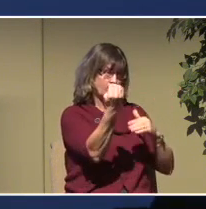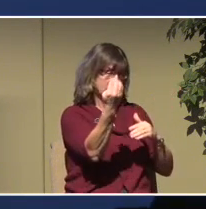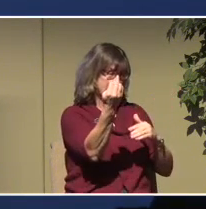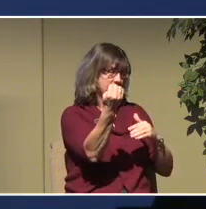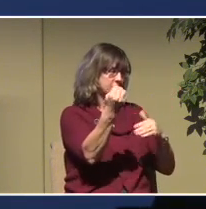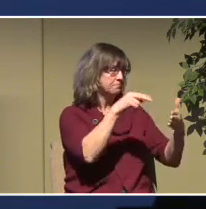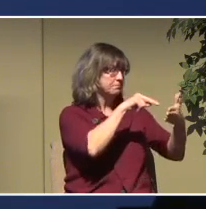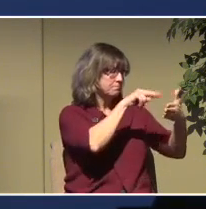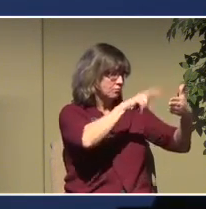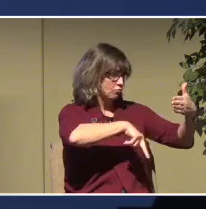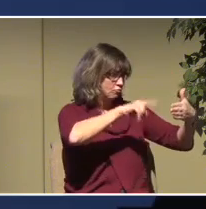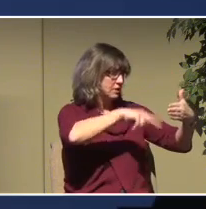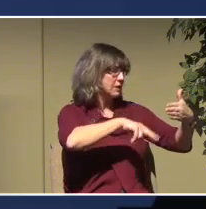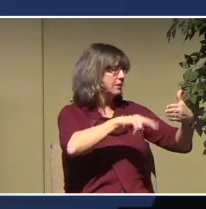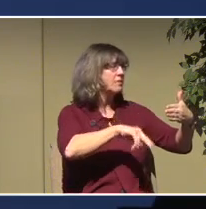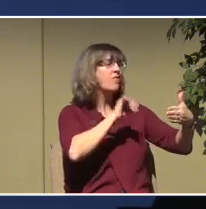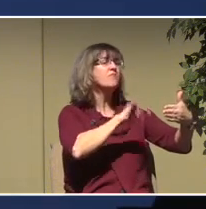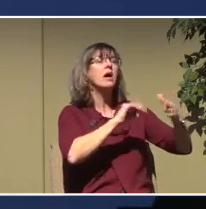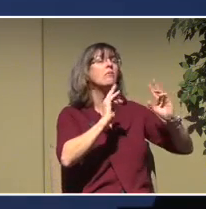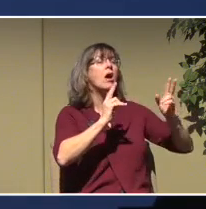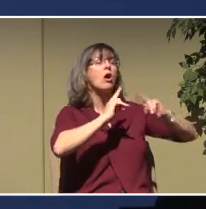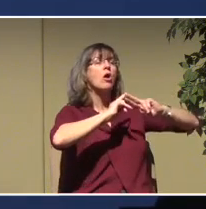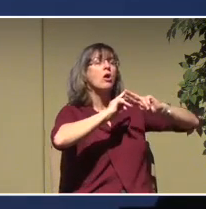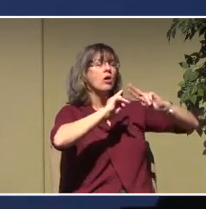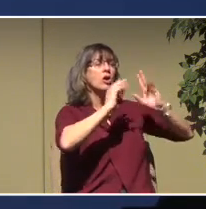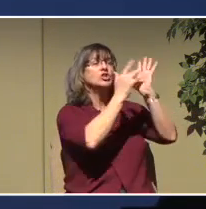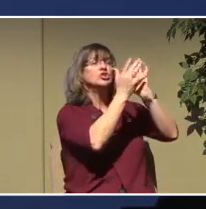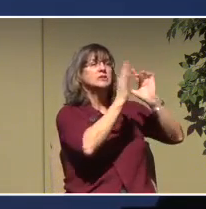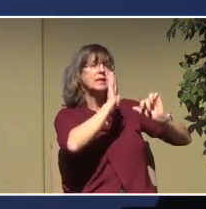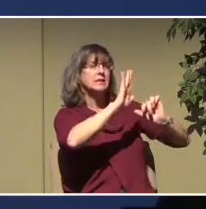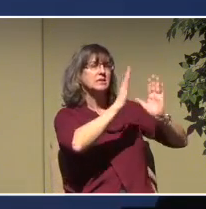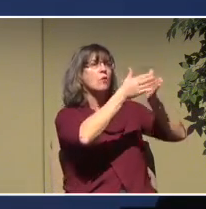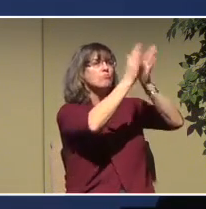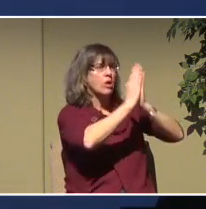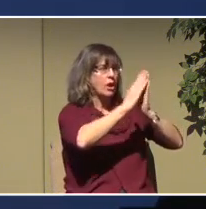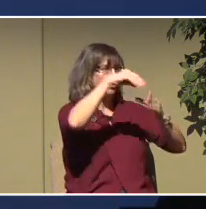be reading the prayer of Jesus at Gethsemane.